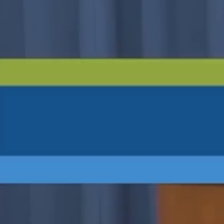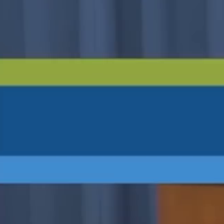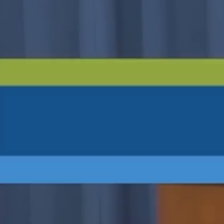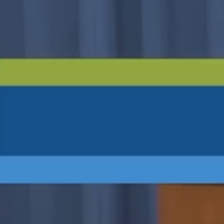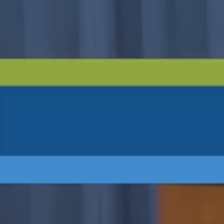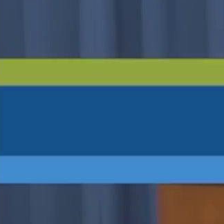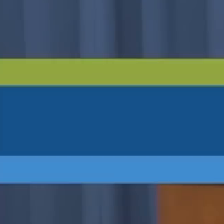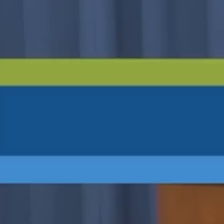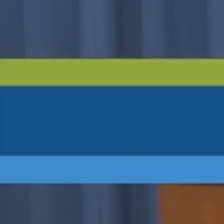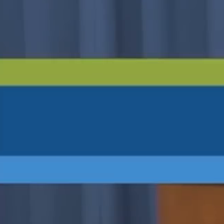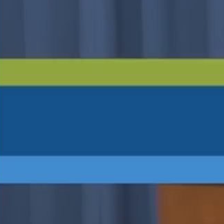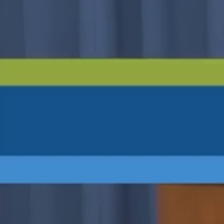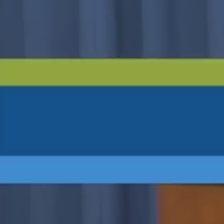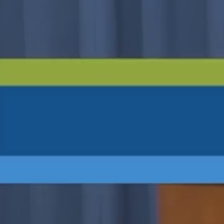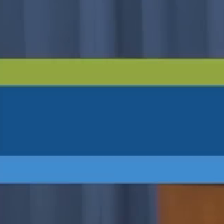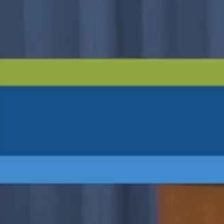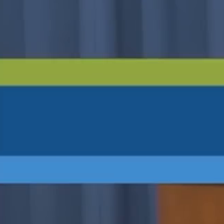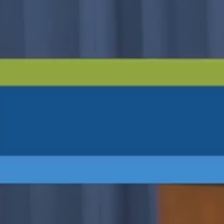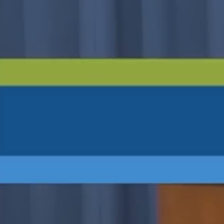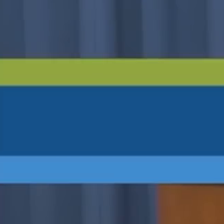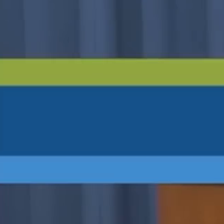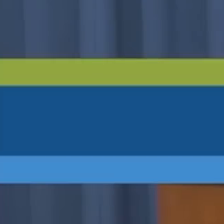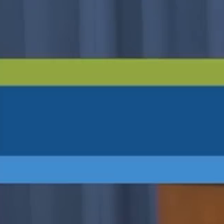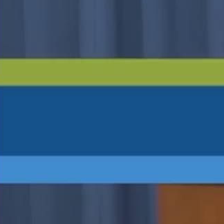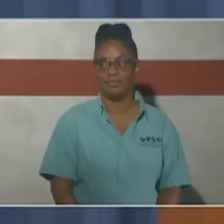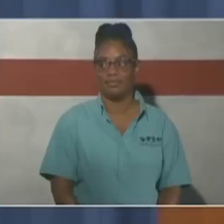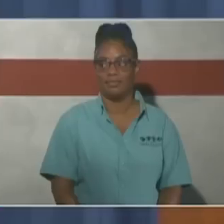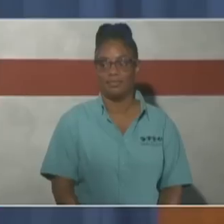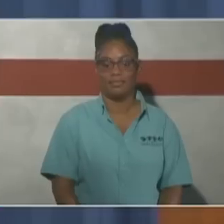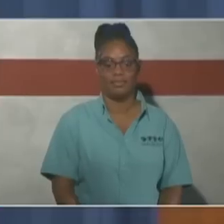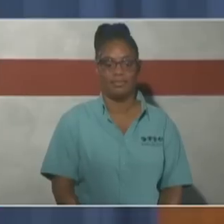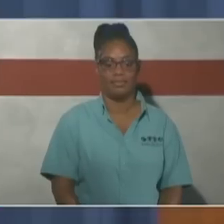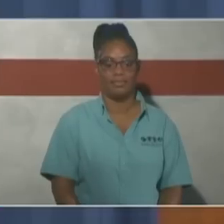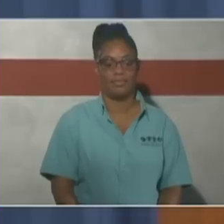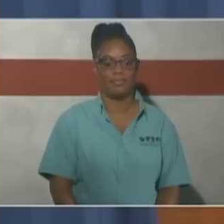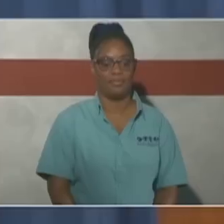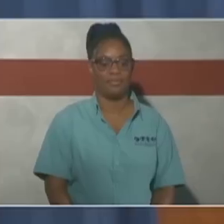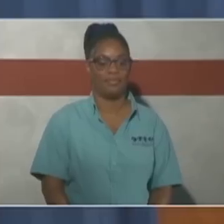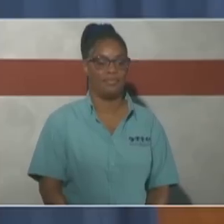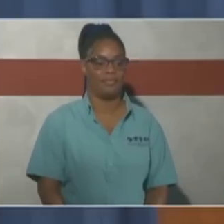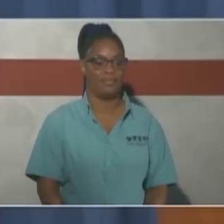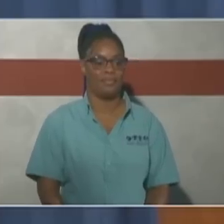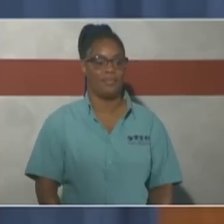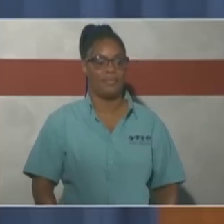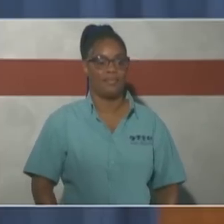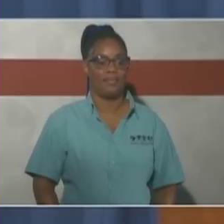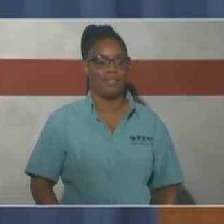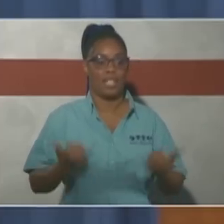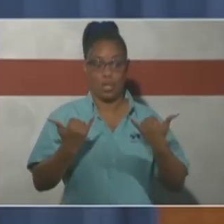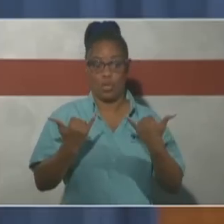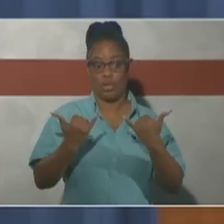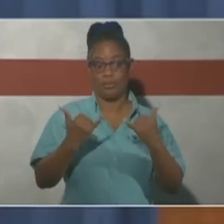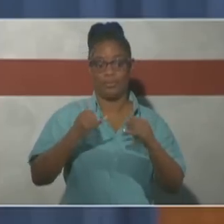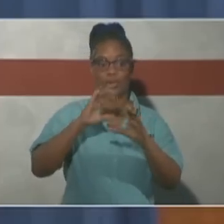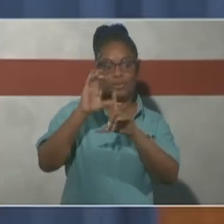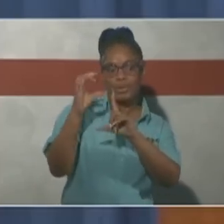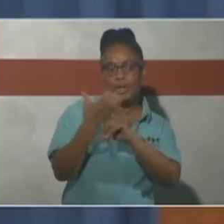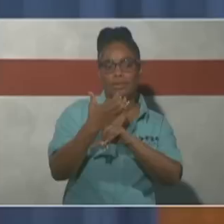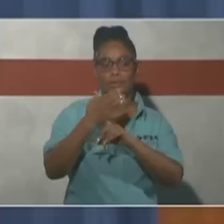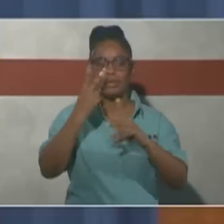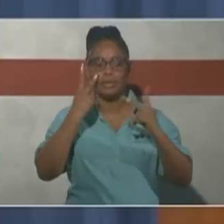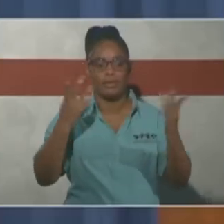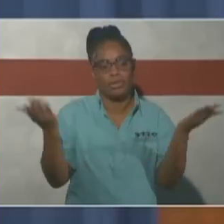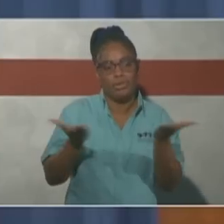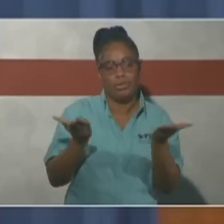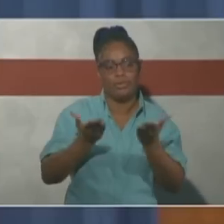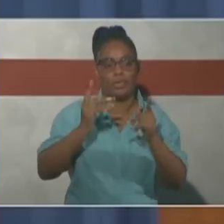continued fight against COVID-19. I thank you, and I wish all of you and the nation